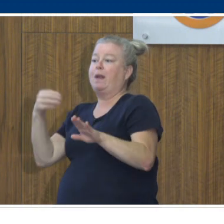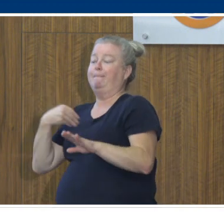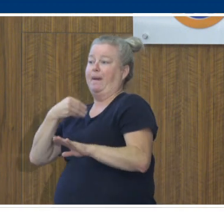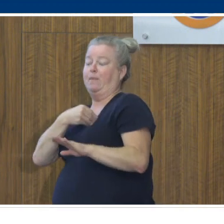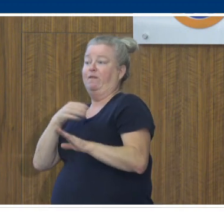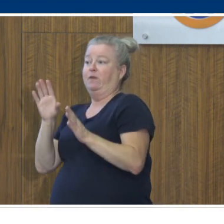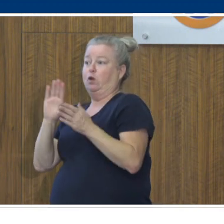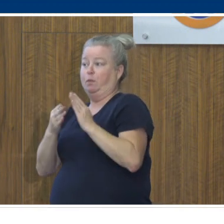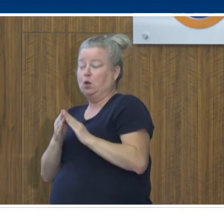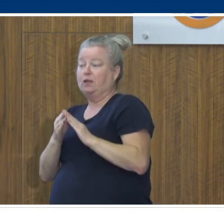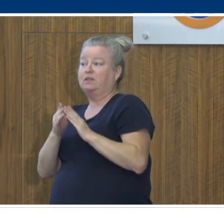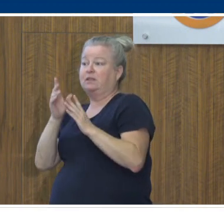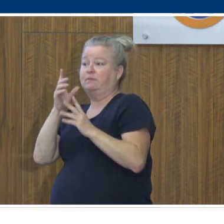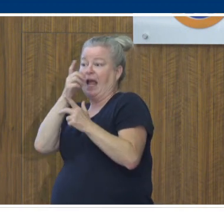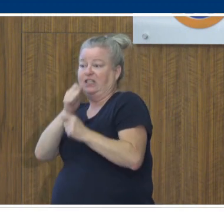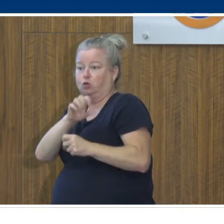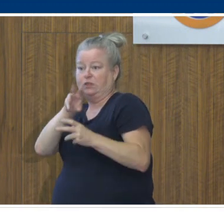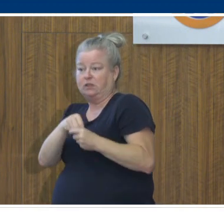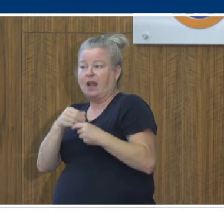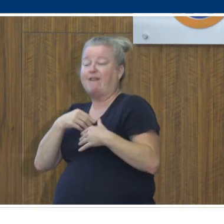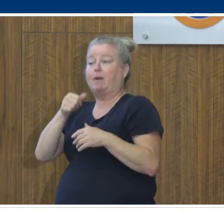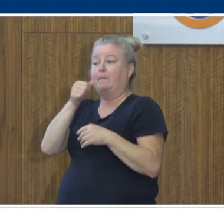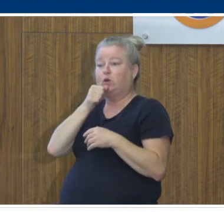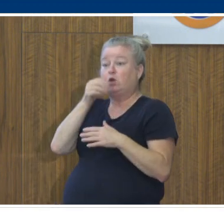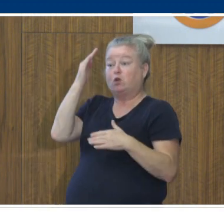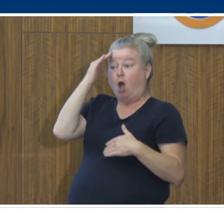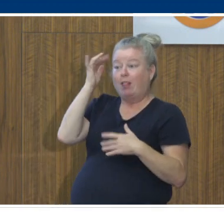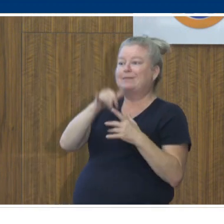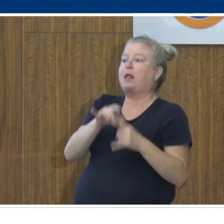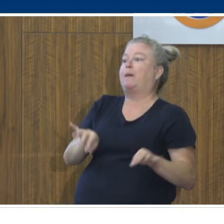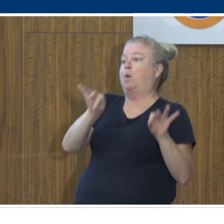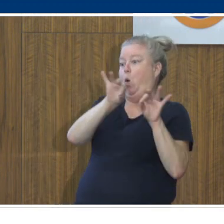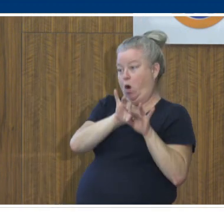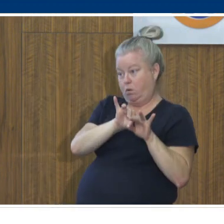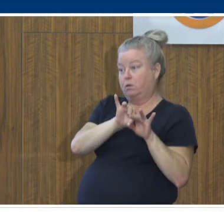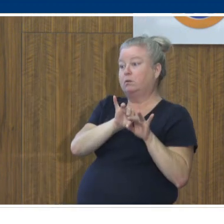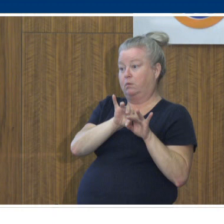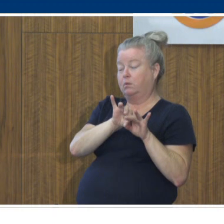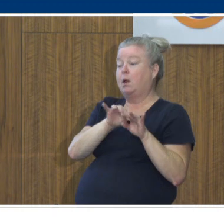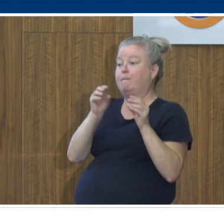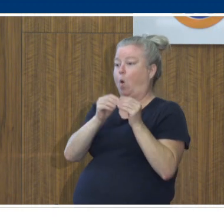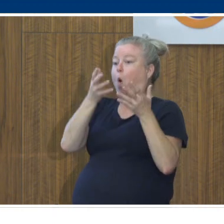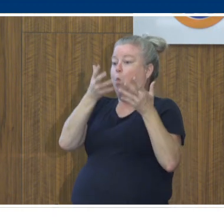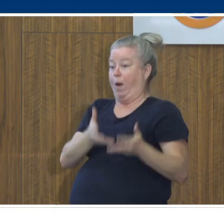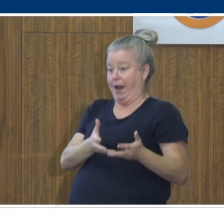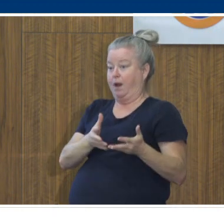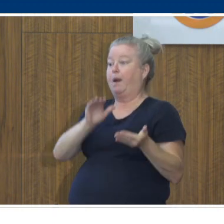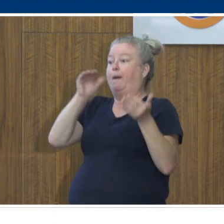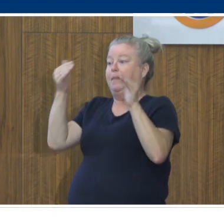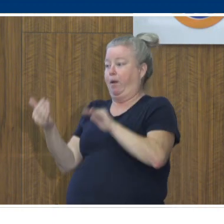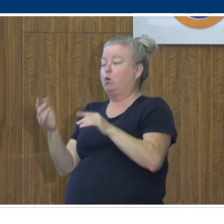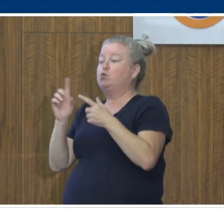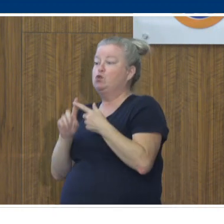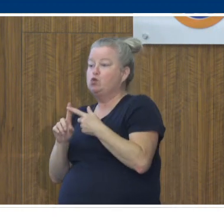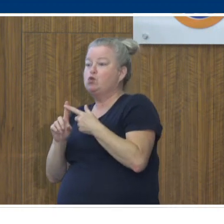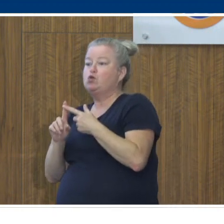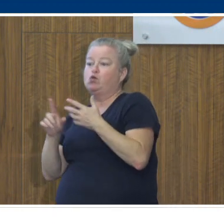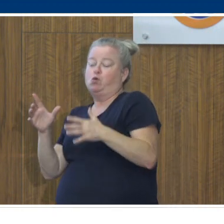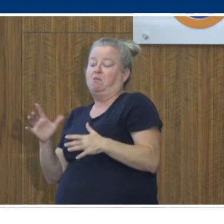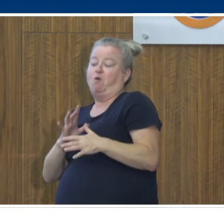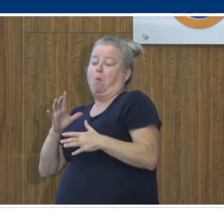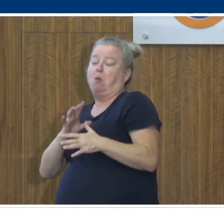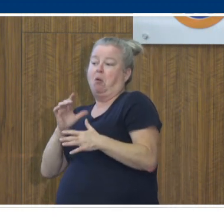communities of interest and who have personal knowledge, and that has more weight than, let's say, a form letter that's